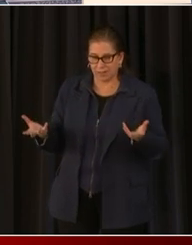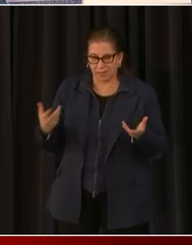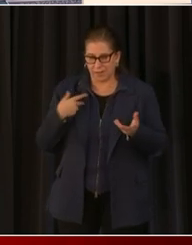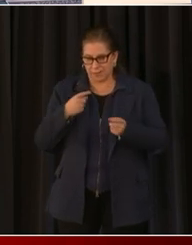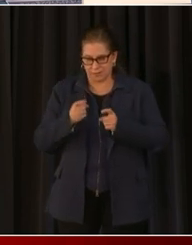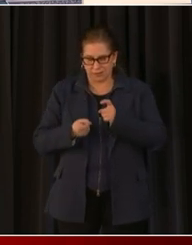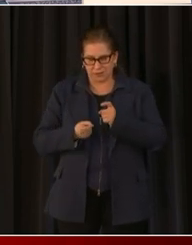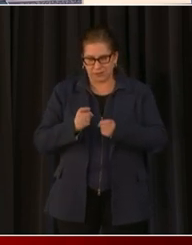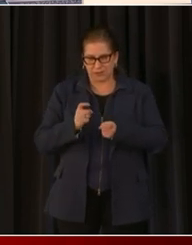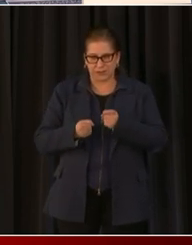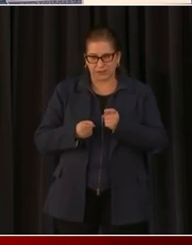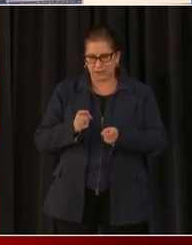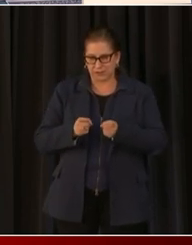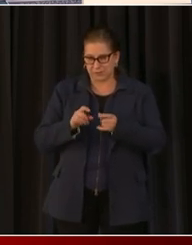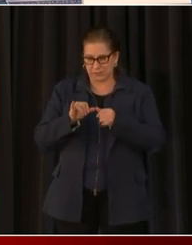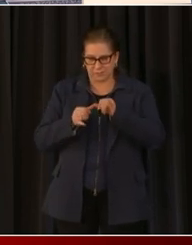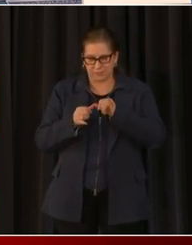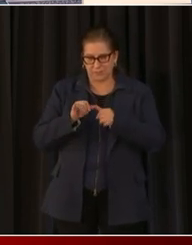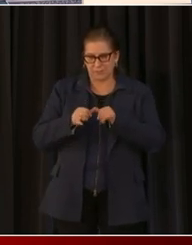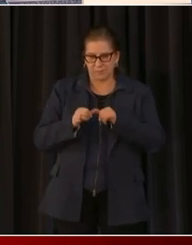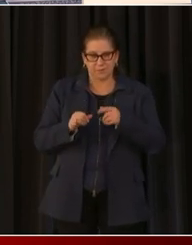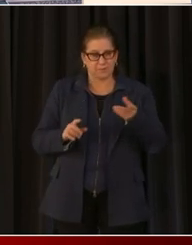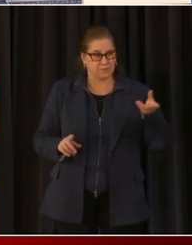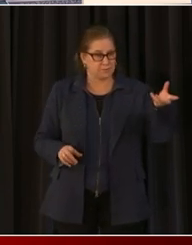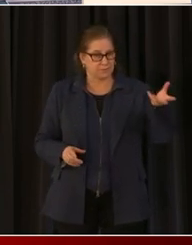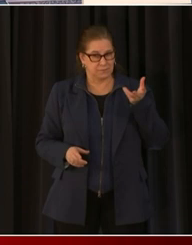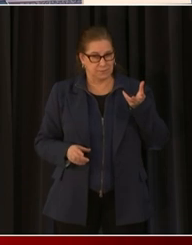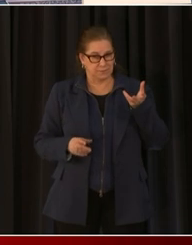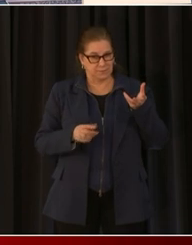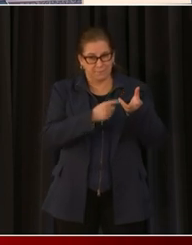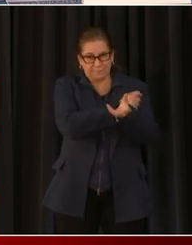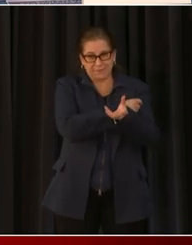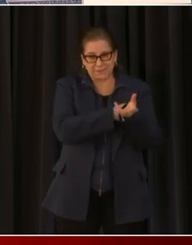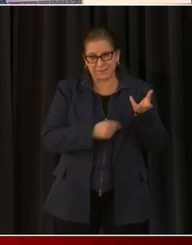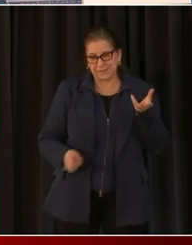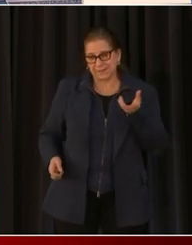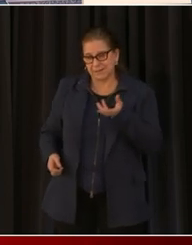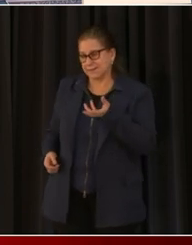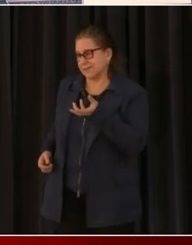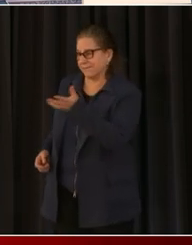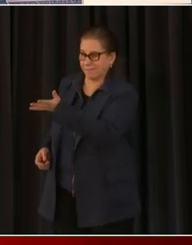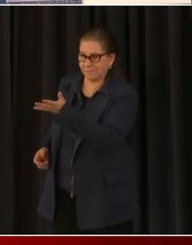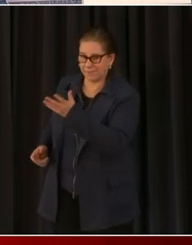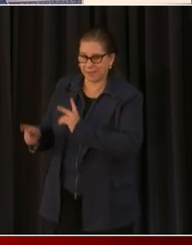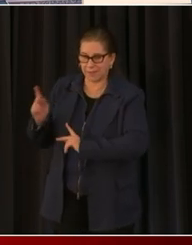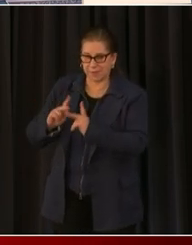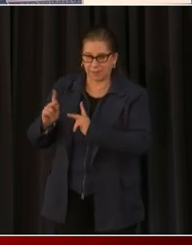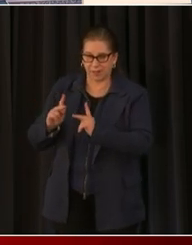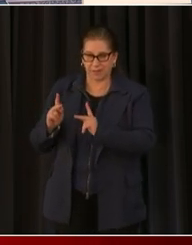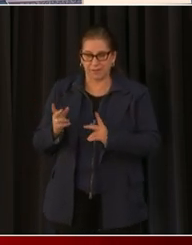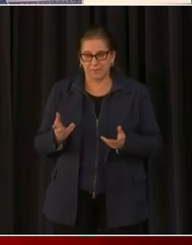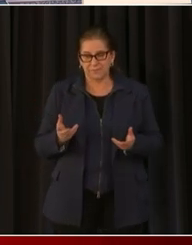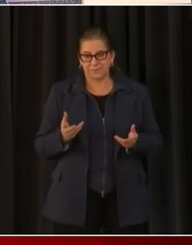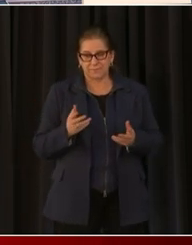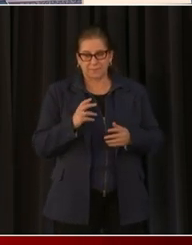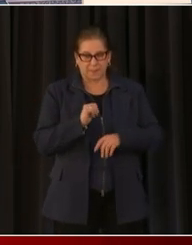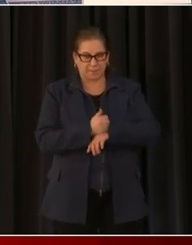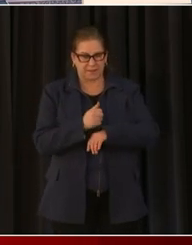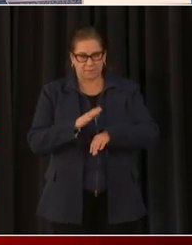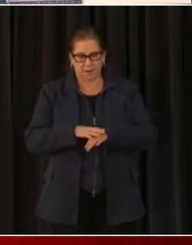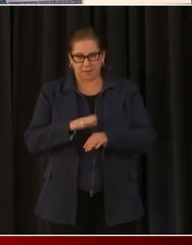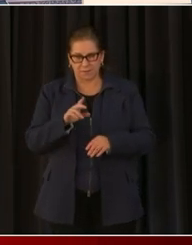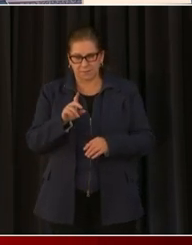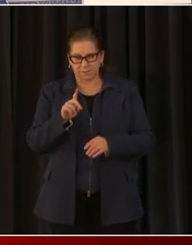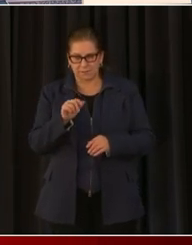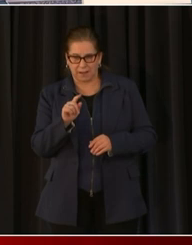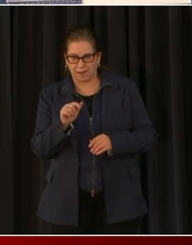There are additional trade associations and organizations who have done additional data reviews and literature reviews. For example, I just got